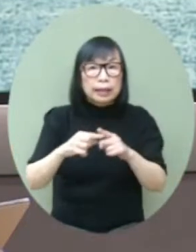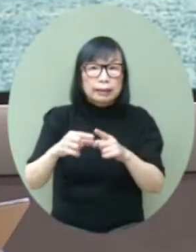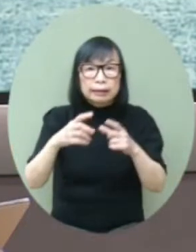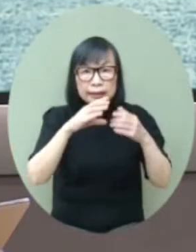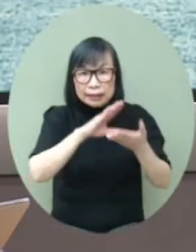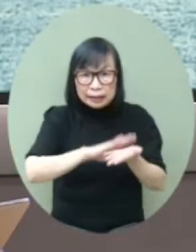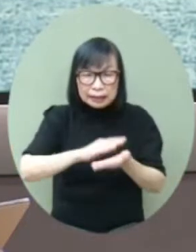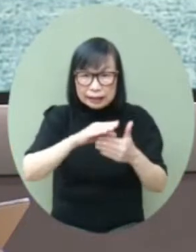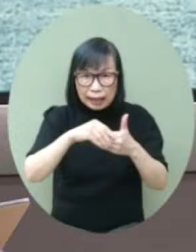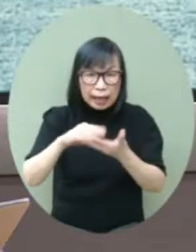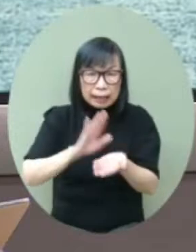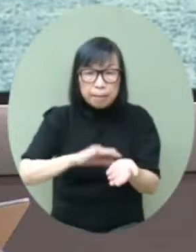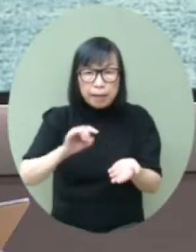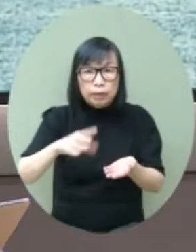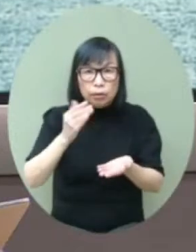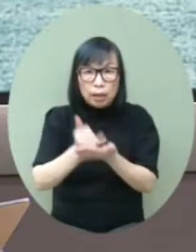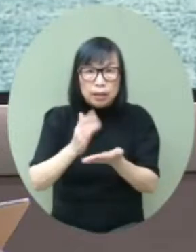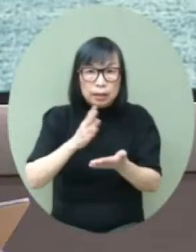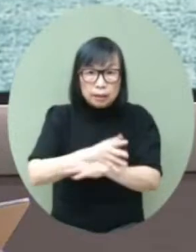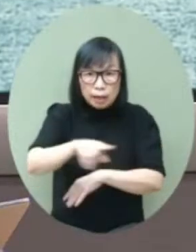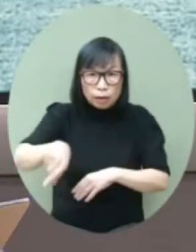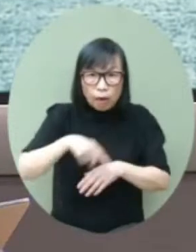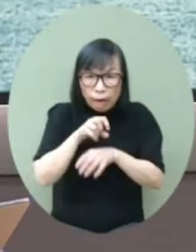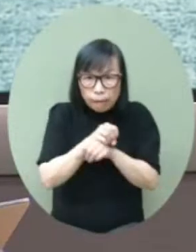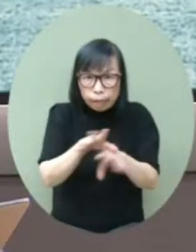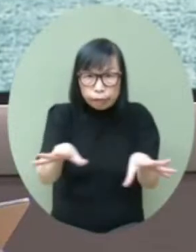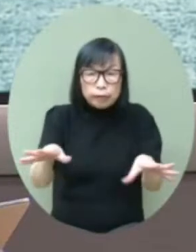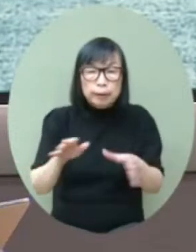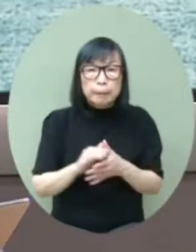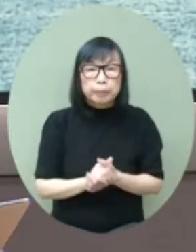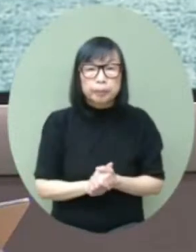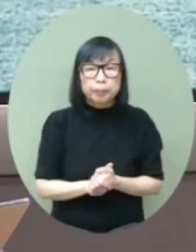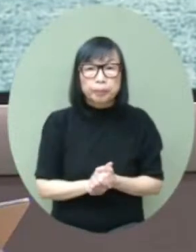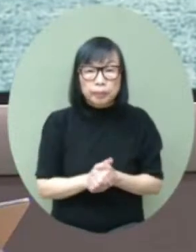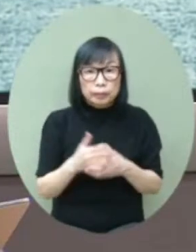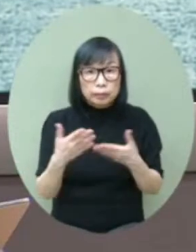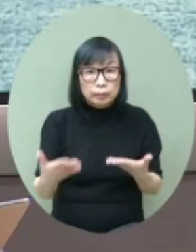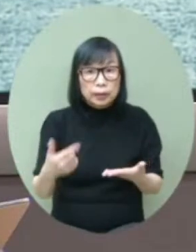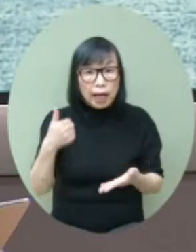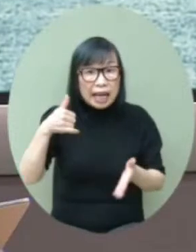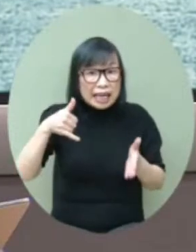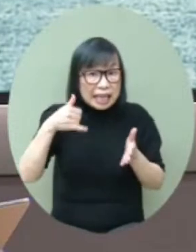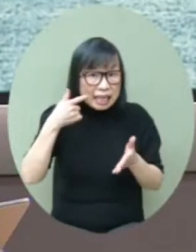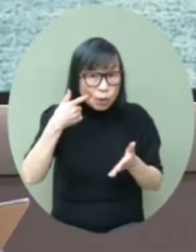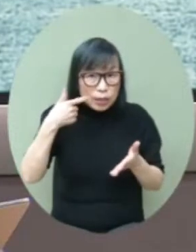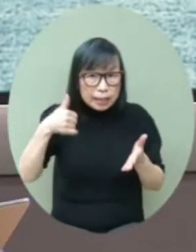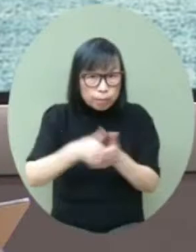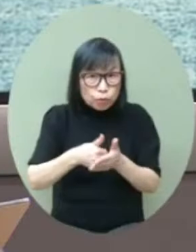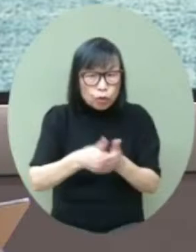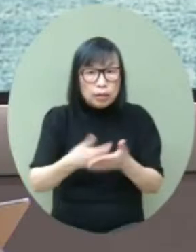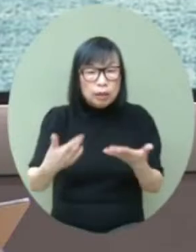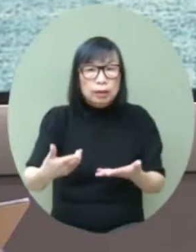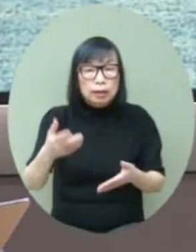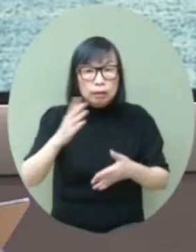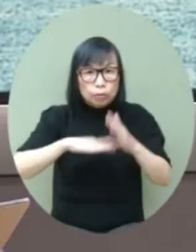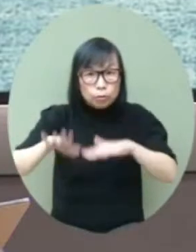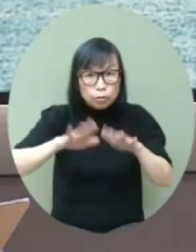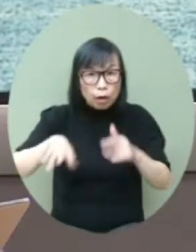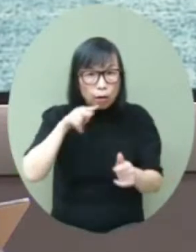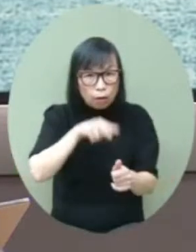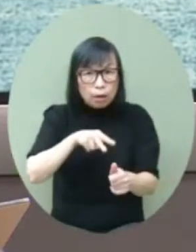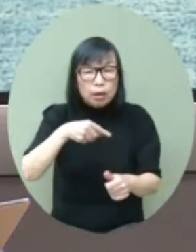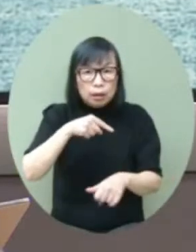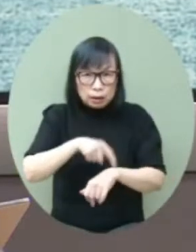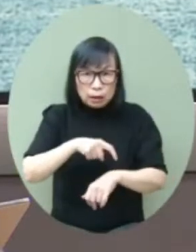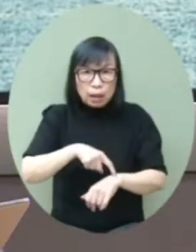therefore could be several rounds of transmission chains, and we may have people who are silent carriers of the virus.